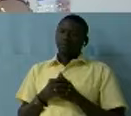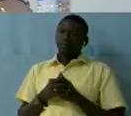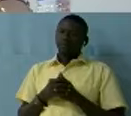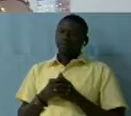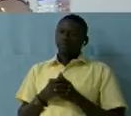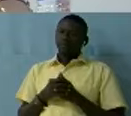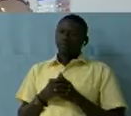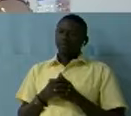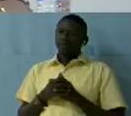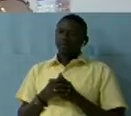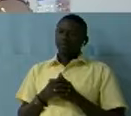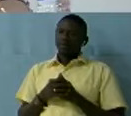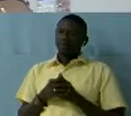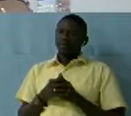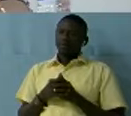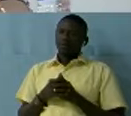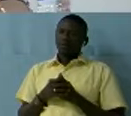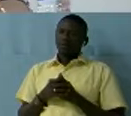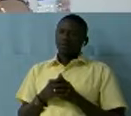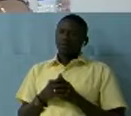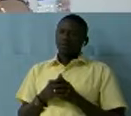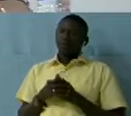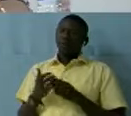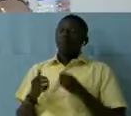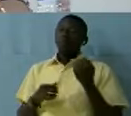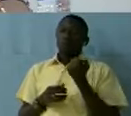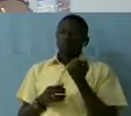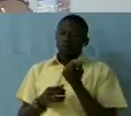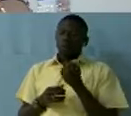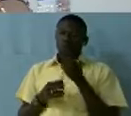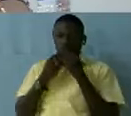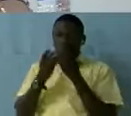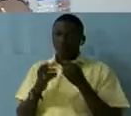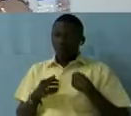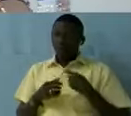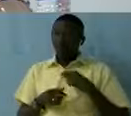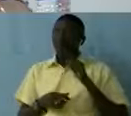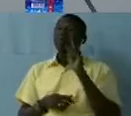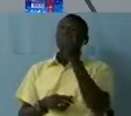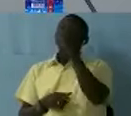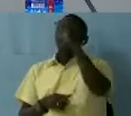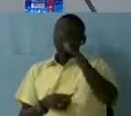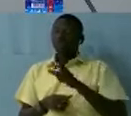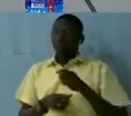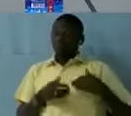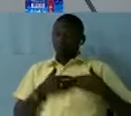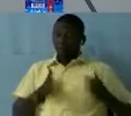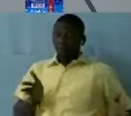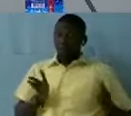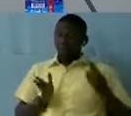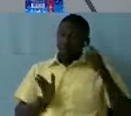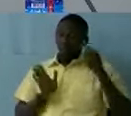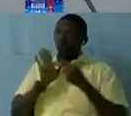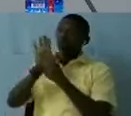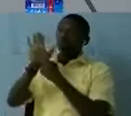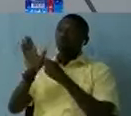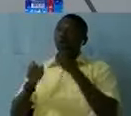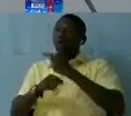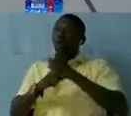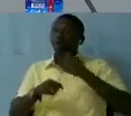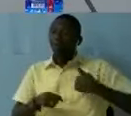I am the one who revealed these things in the Gambia